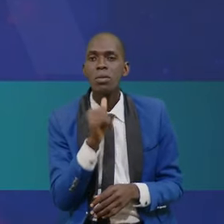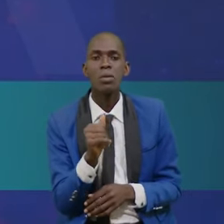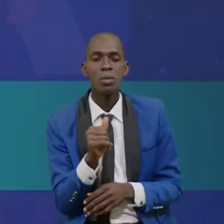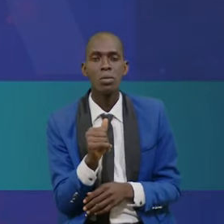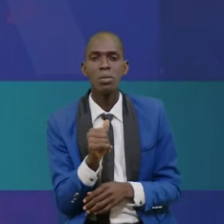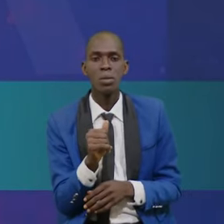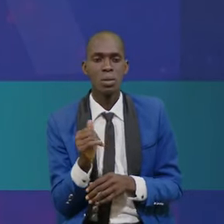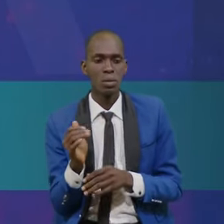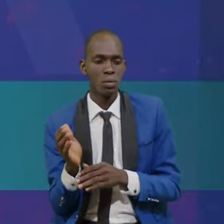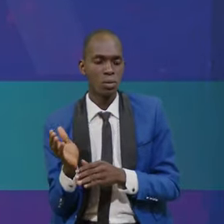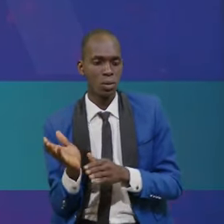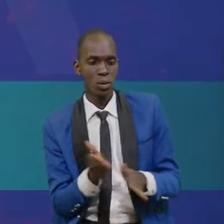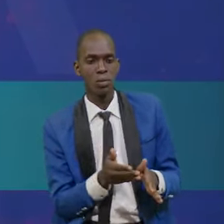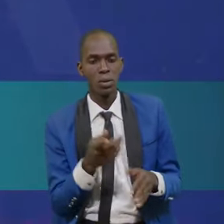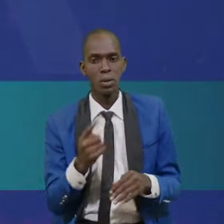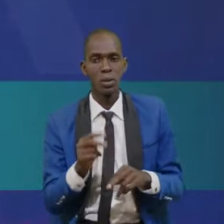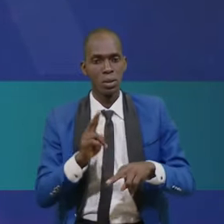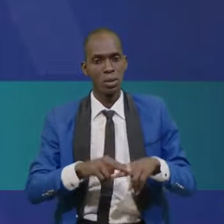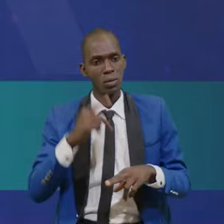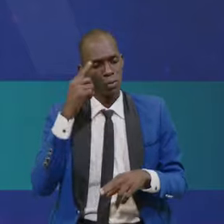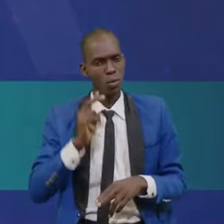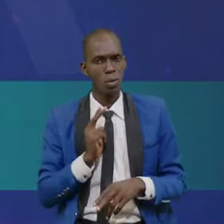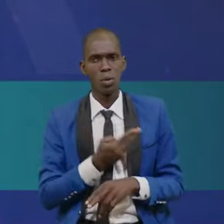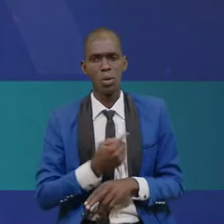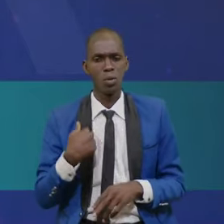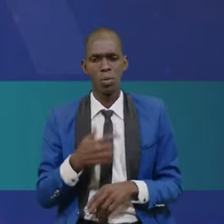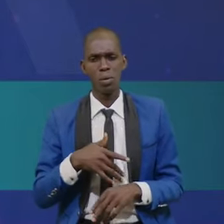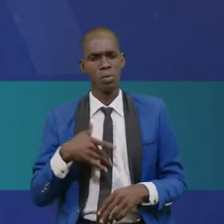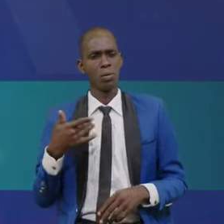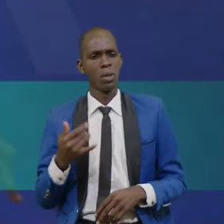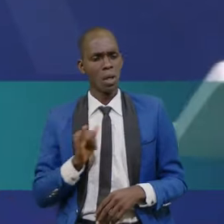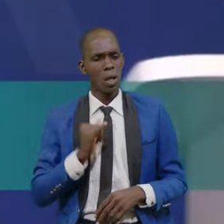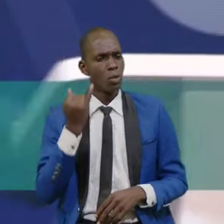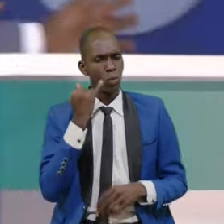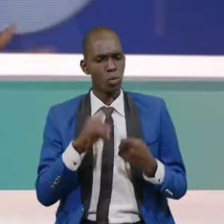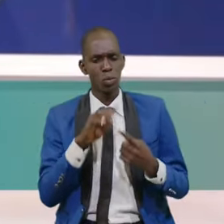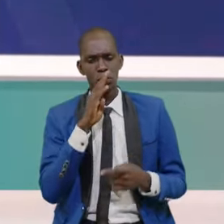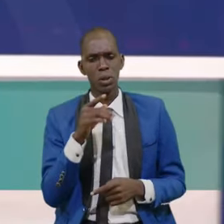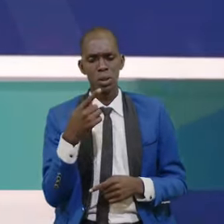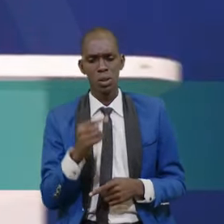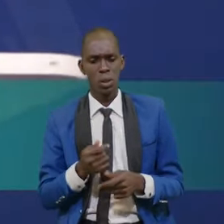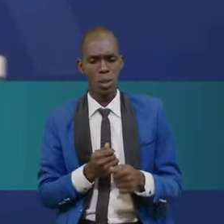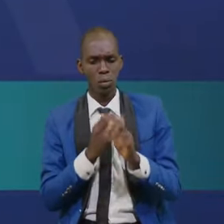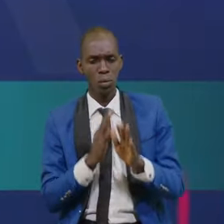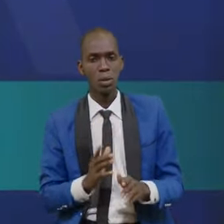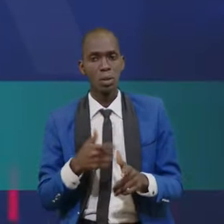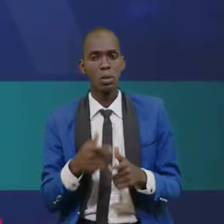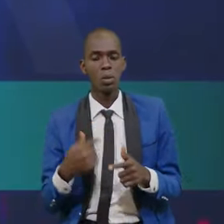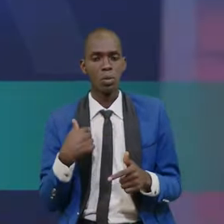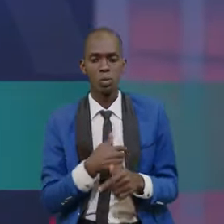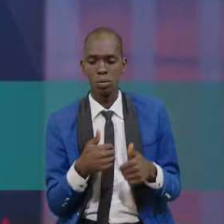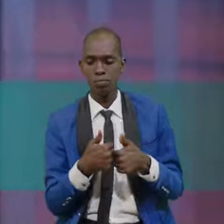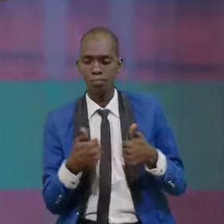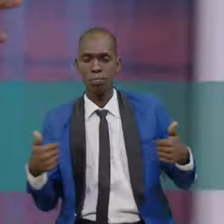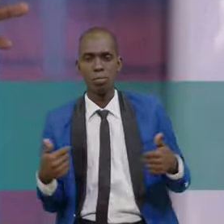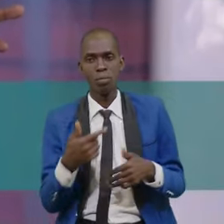seat for us. And we feel, I should be an apostle. And then we break off so that he is